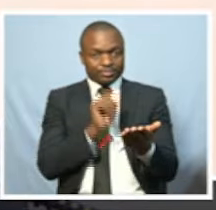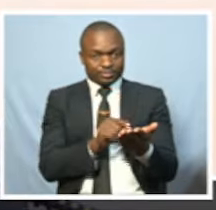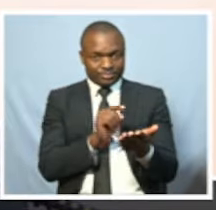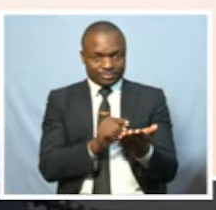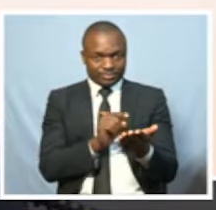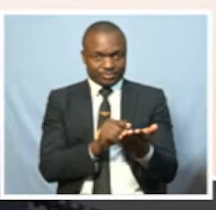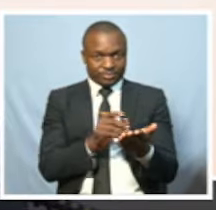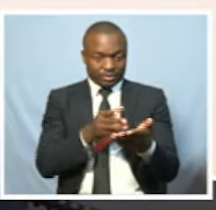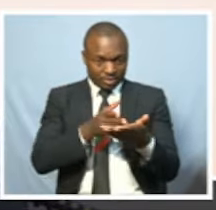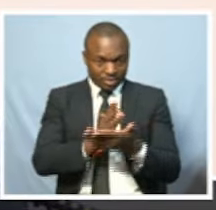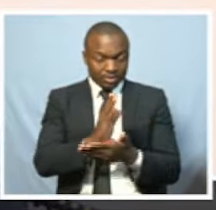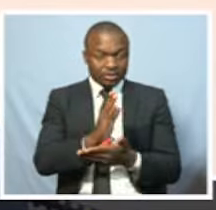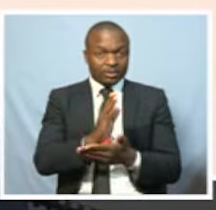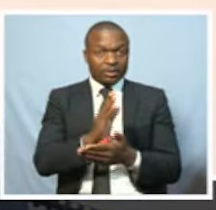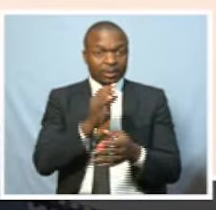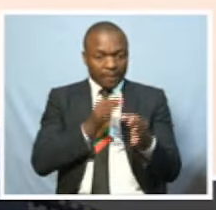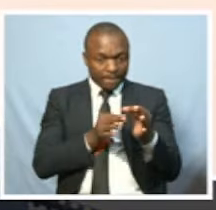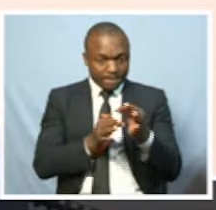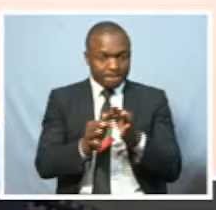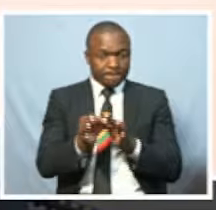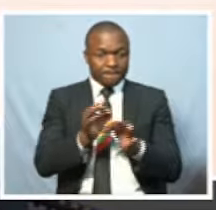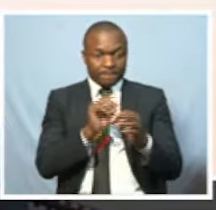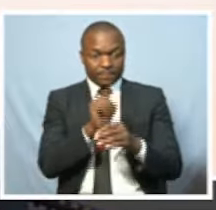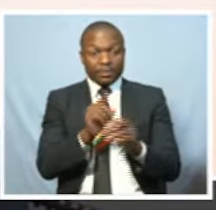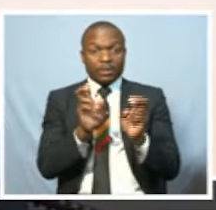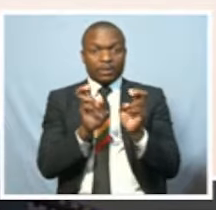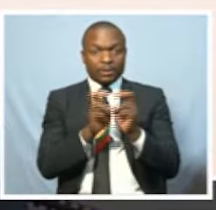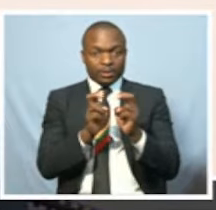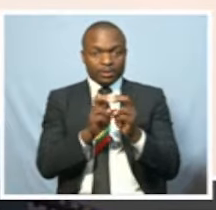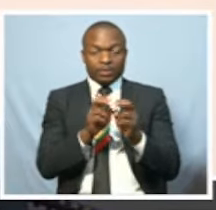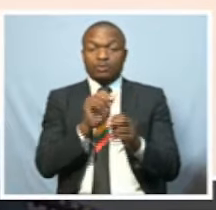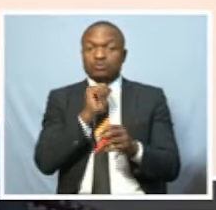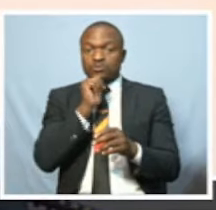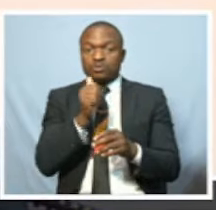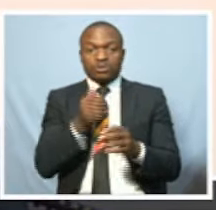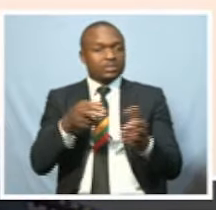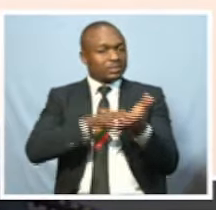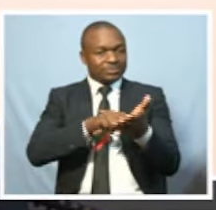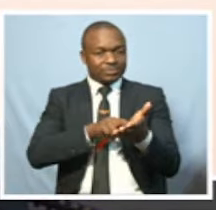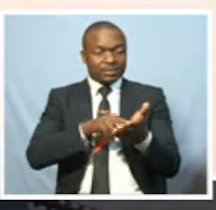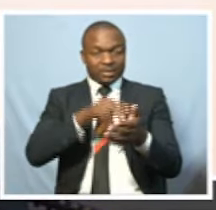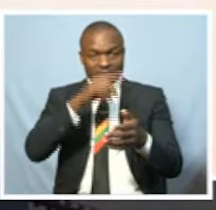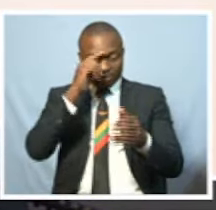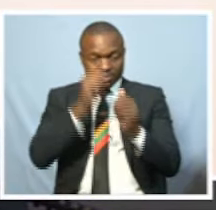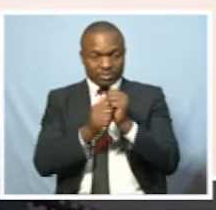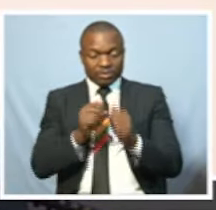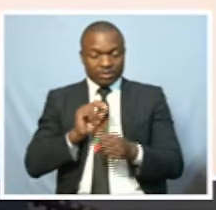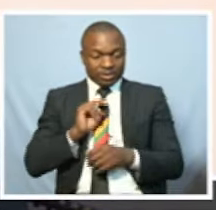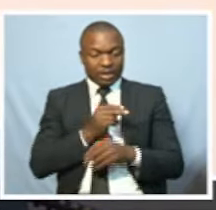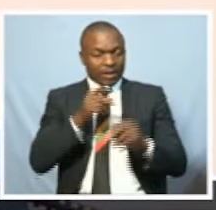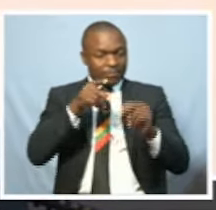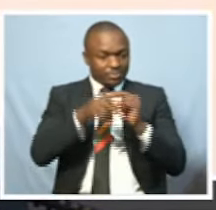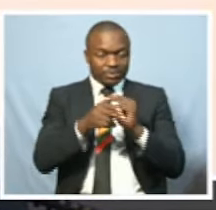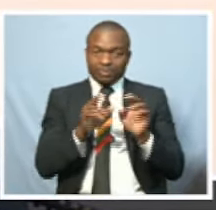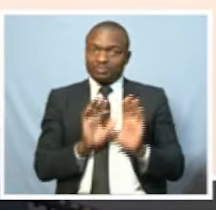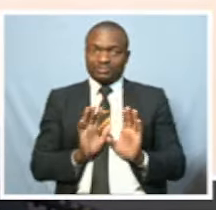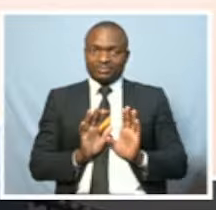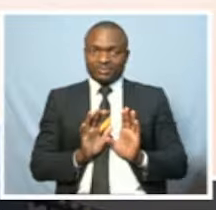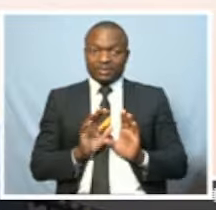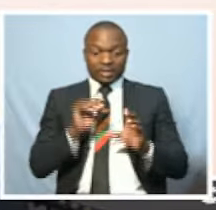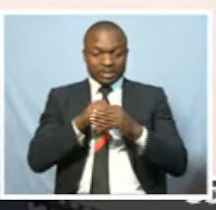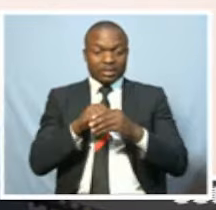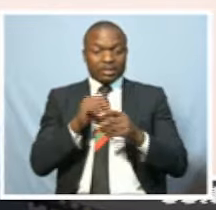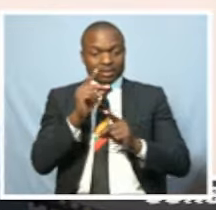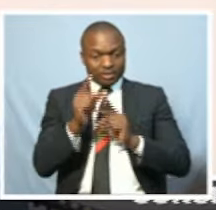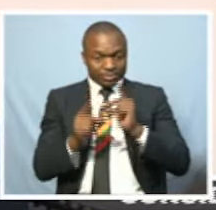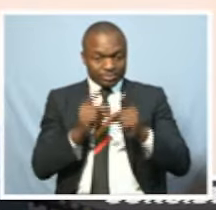actually correctly we have described that was as contract non-renewal, because we didn't terminate this contract in the process